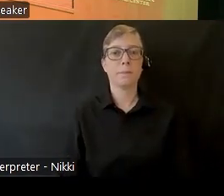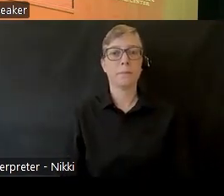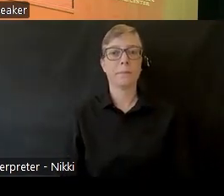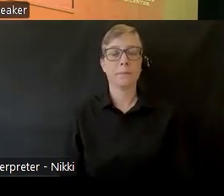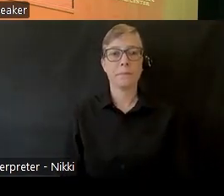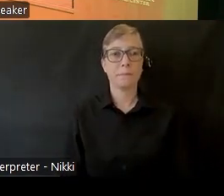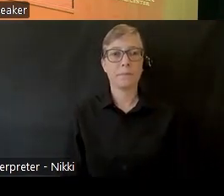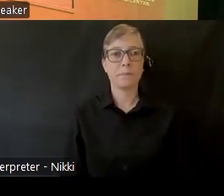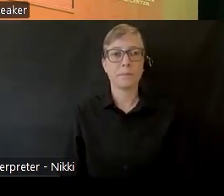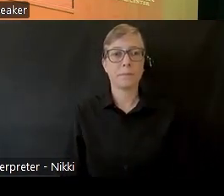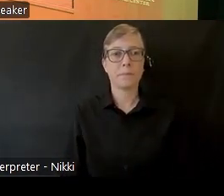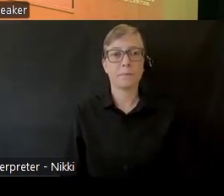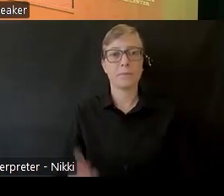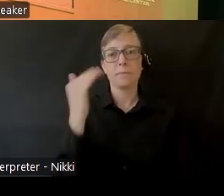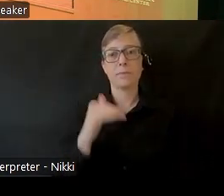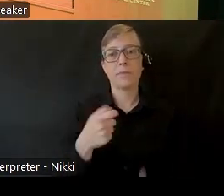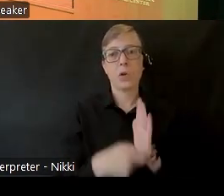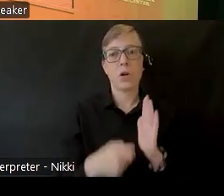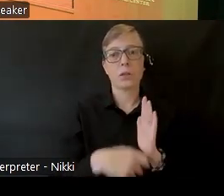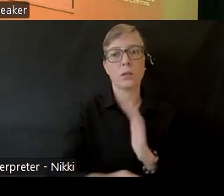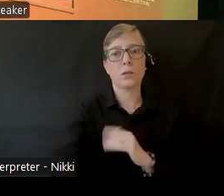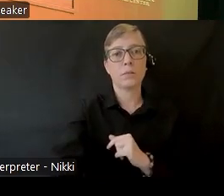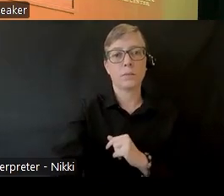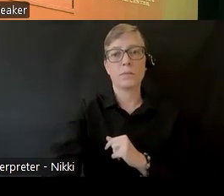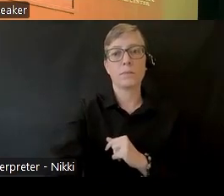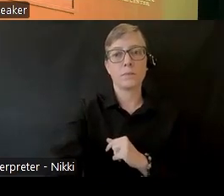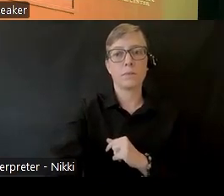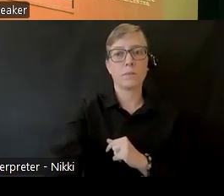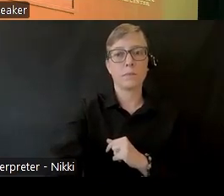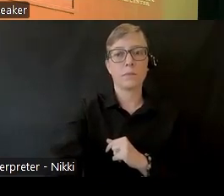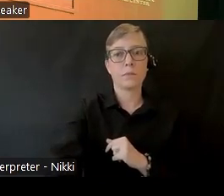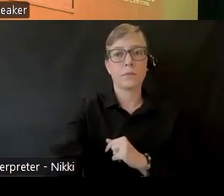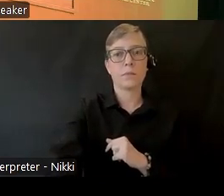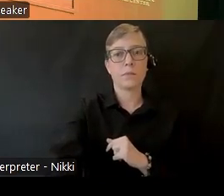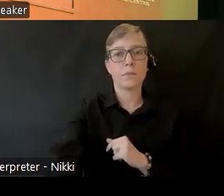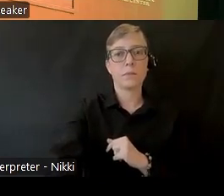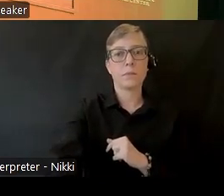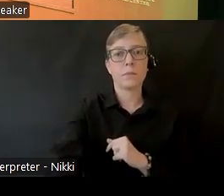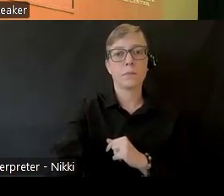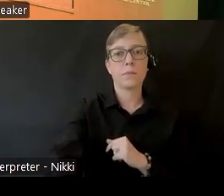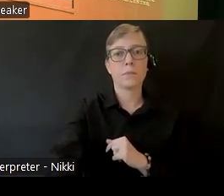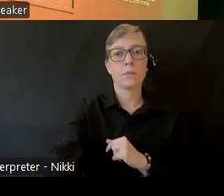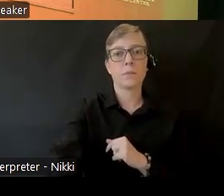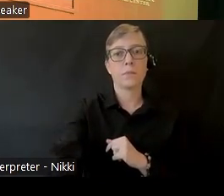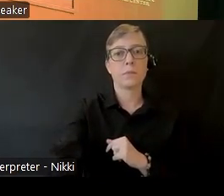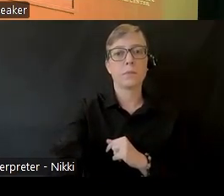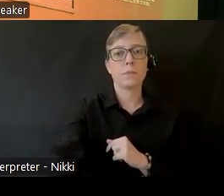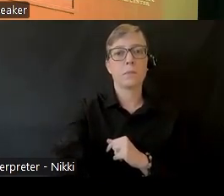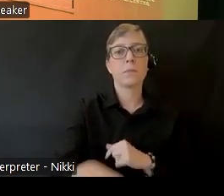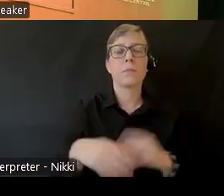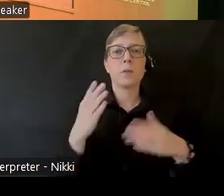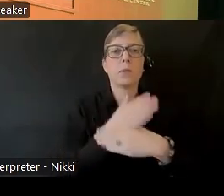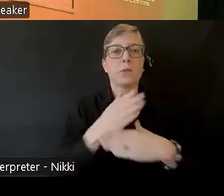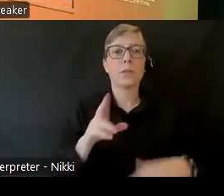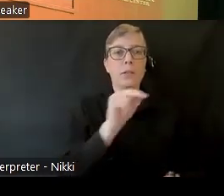And then this is the cost. So what this is saying is between the NI and PI, there's no real